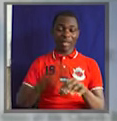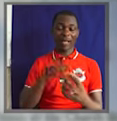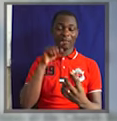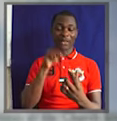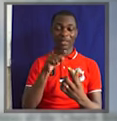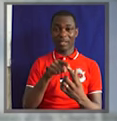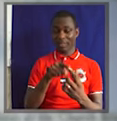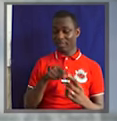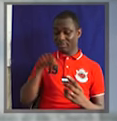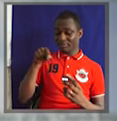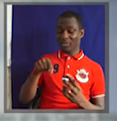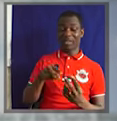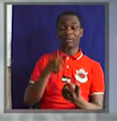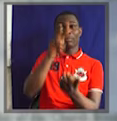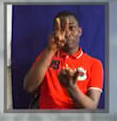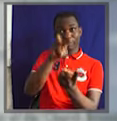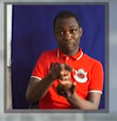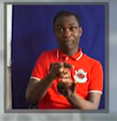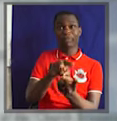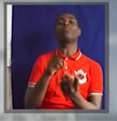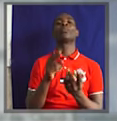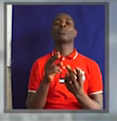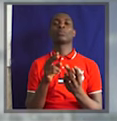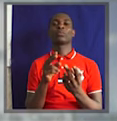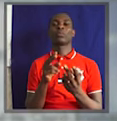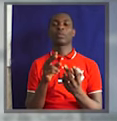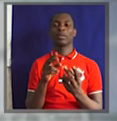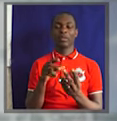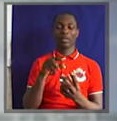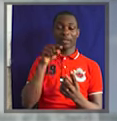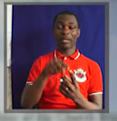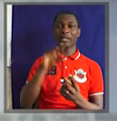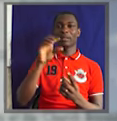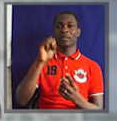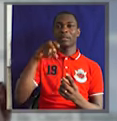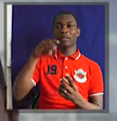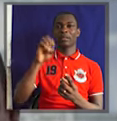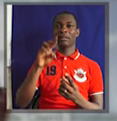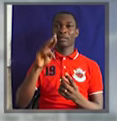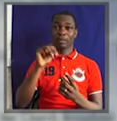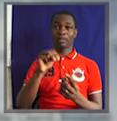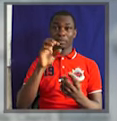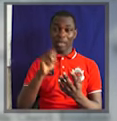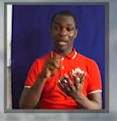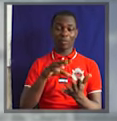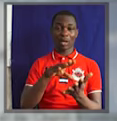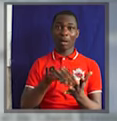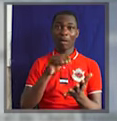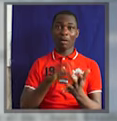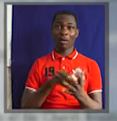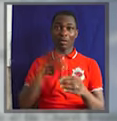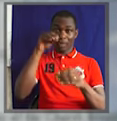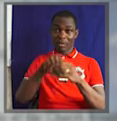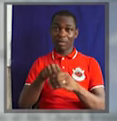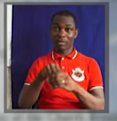ene tama sabe omo ekohiam ewo enna ekwan so a ne hu nsuo no a eba no na we yi ato